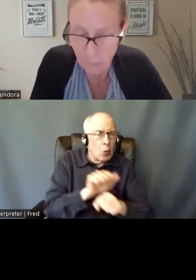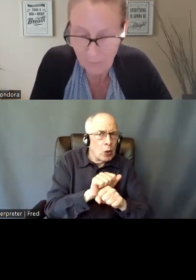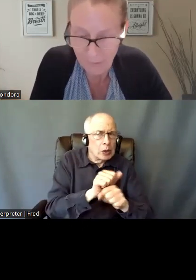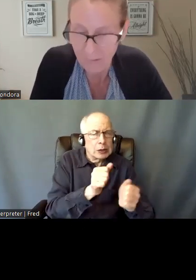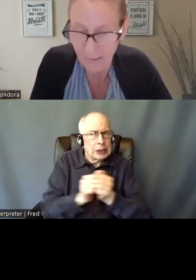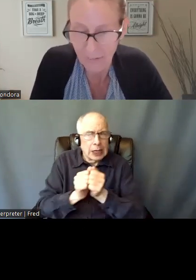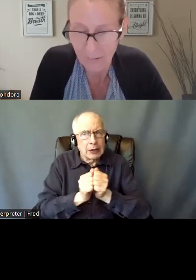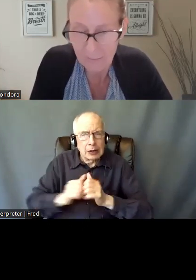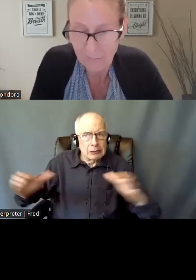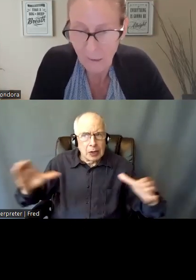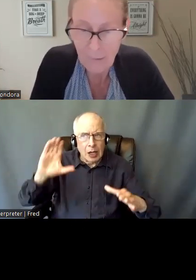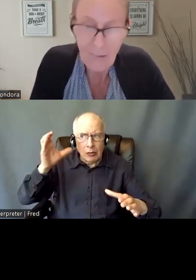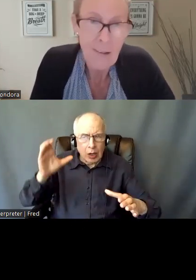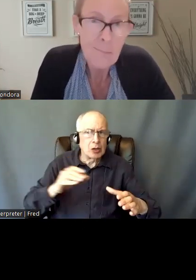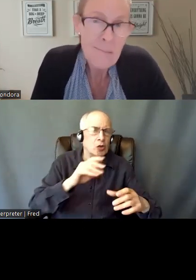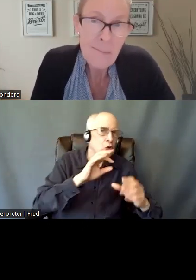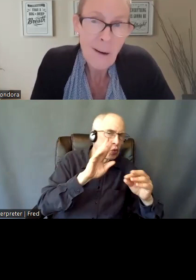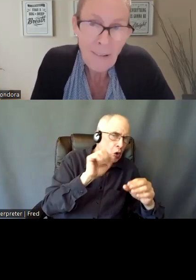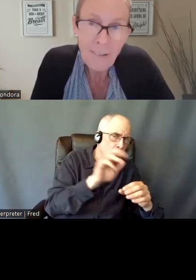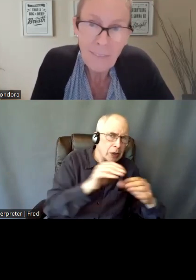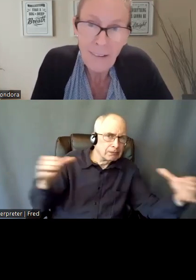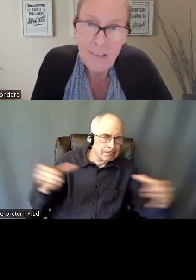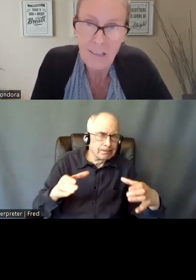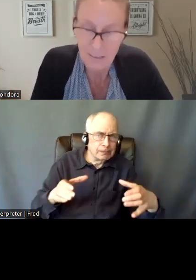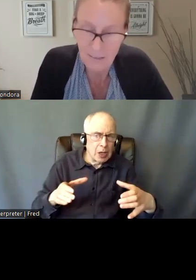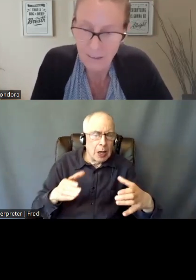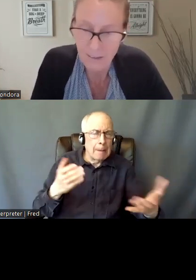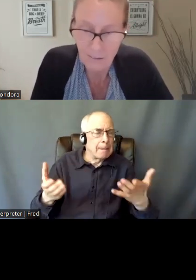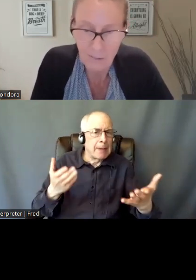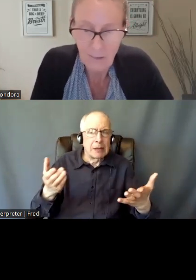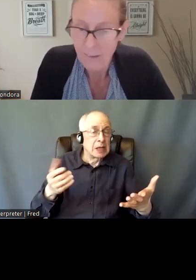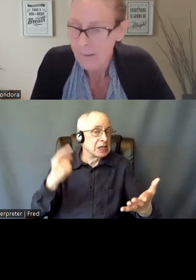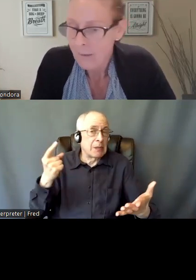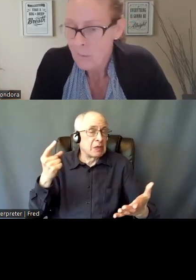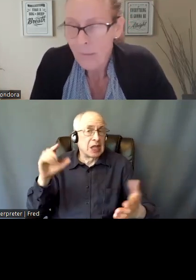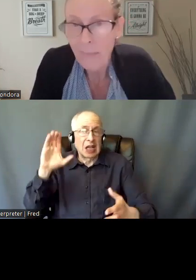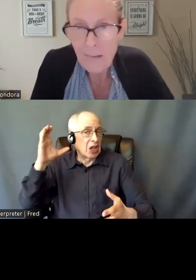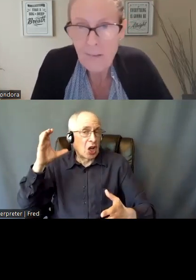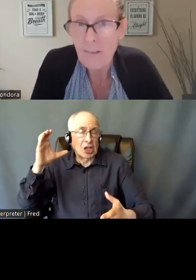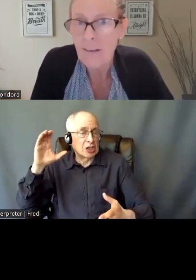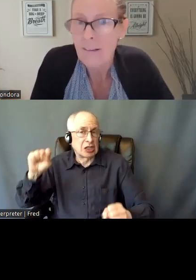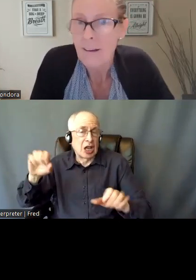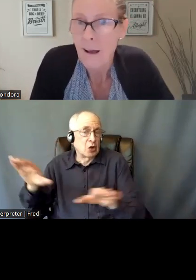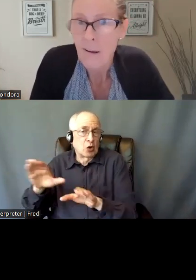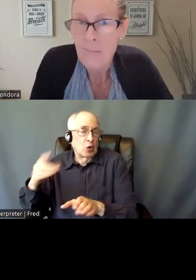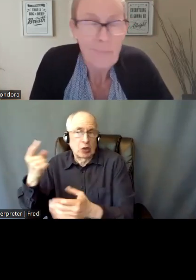some support there together? Okay, maybe practical things the cousin could do, you know, whether